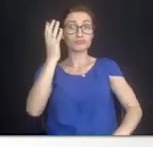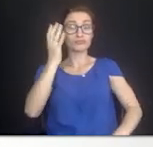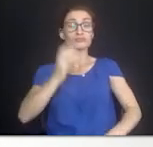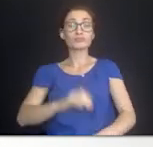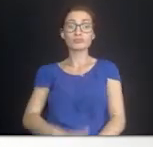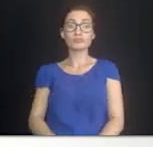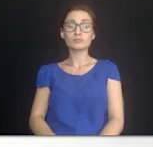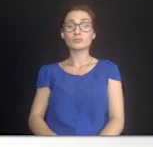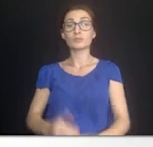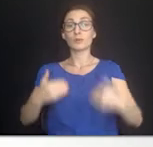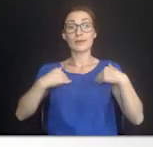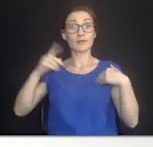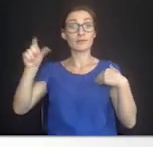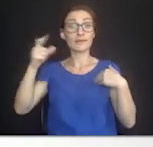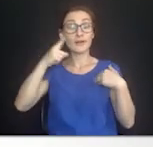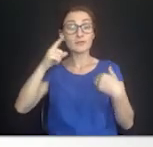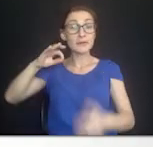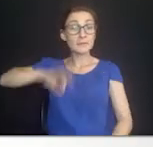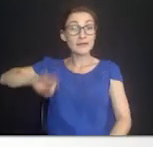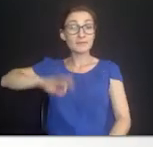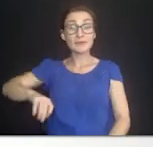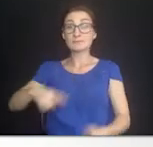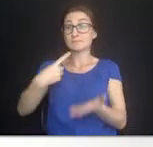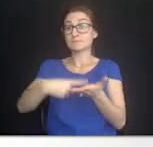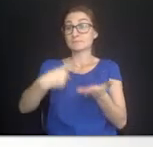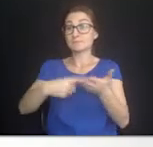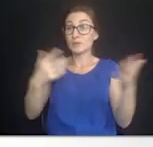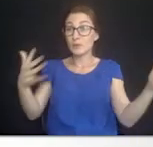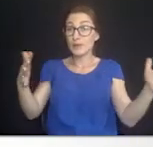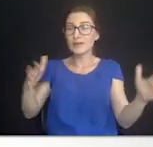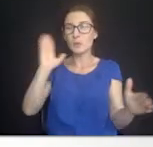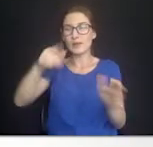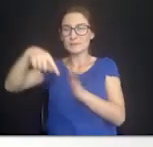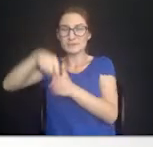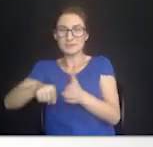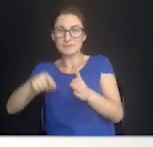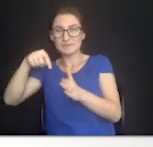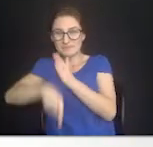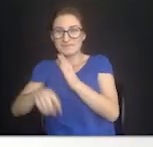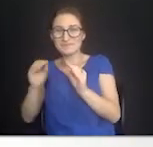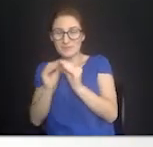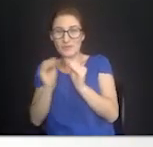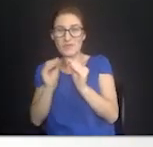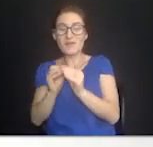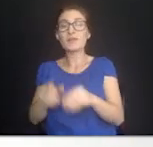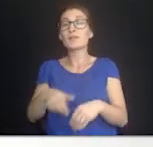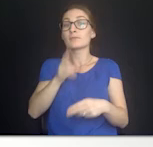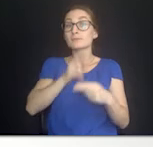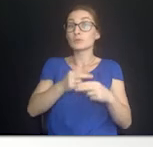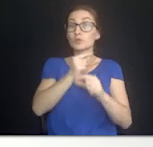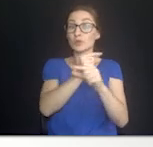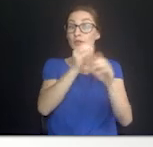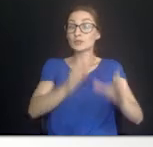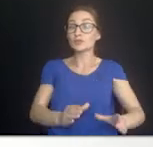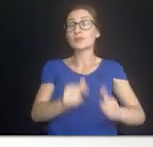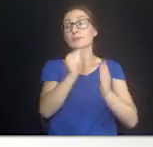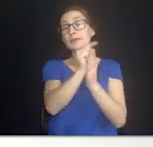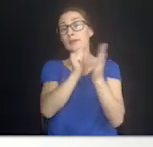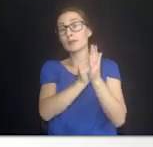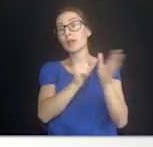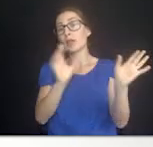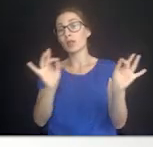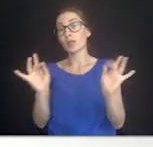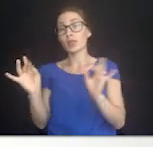benefits that we've already been talking about a little bit. We're going to talk about them more, right? We've talked about some of the guardianship and the legal aspects. That's the